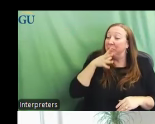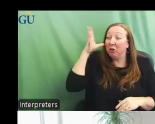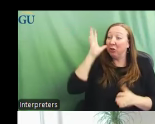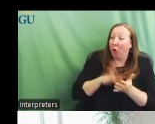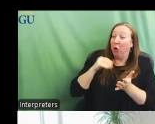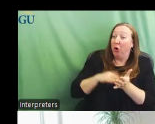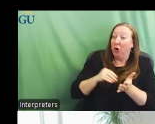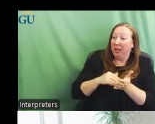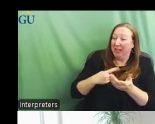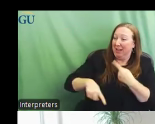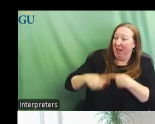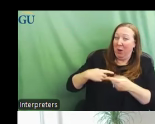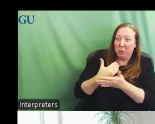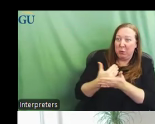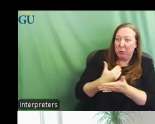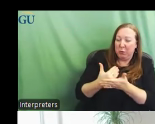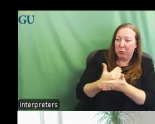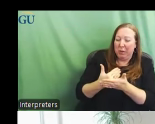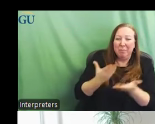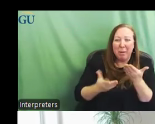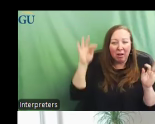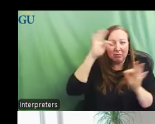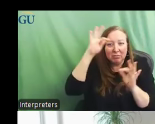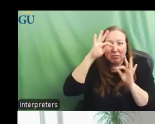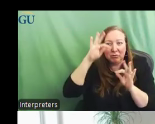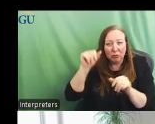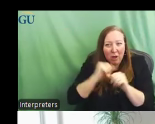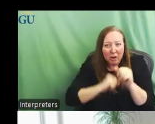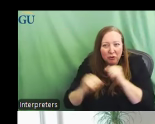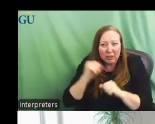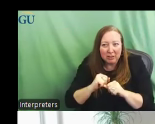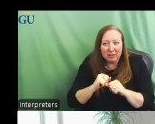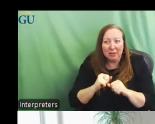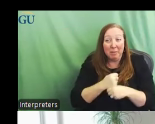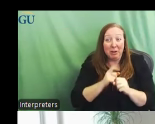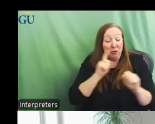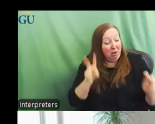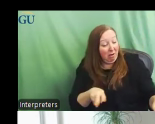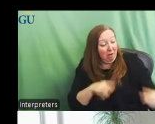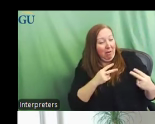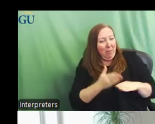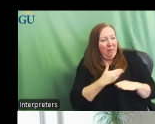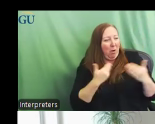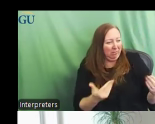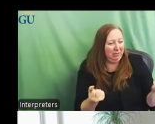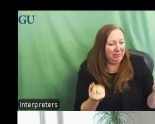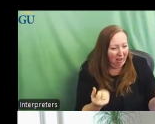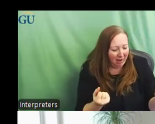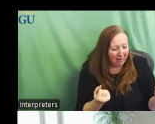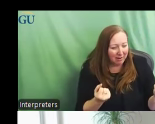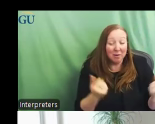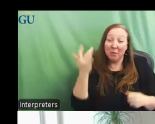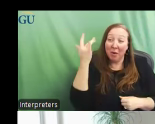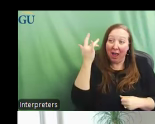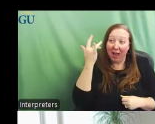aware of some of the strategies, like making sure they have eye contact before signing, because they're not accustomed necessarily to needing that kind of